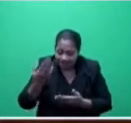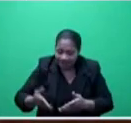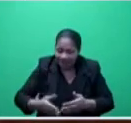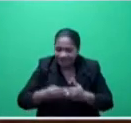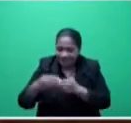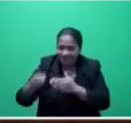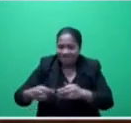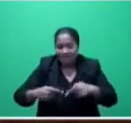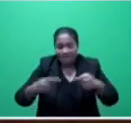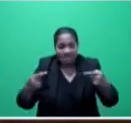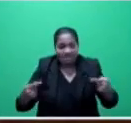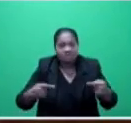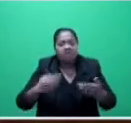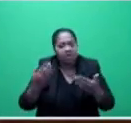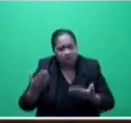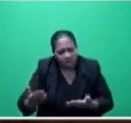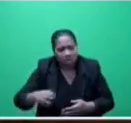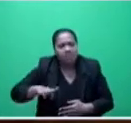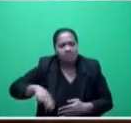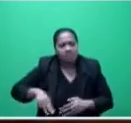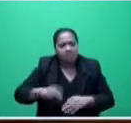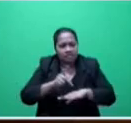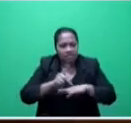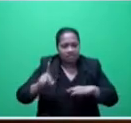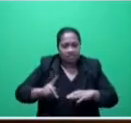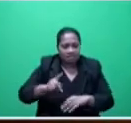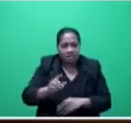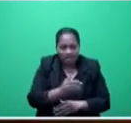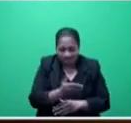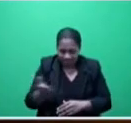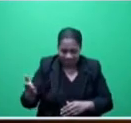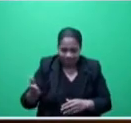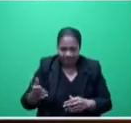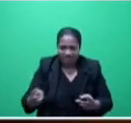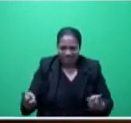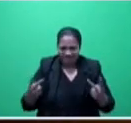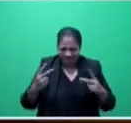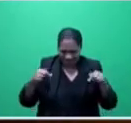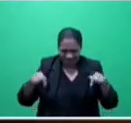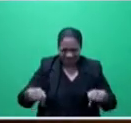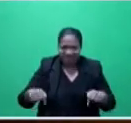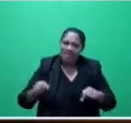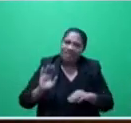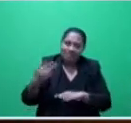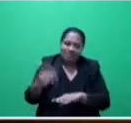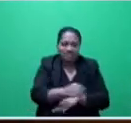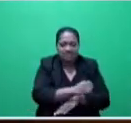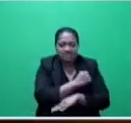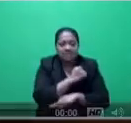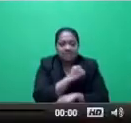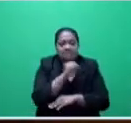Opposition, Honorable Members of Parliament, and dear audience here and abroad. It is indeed an